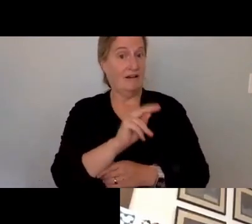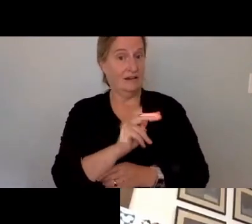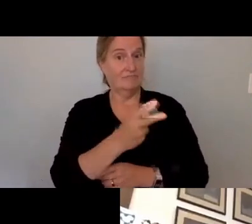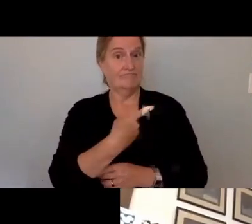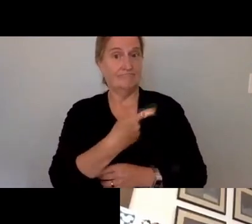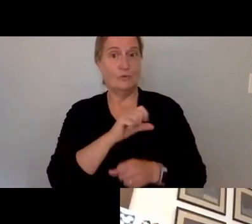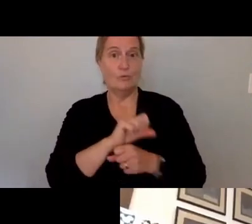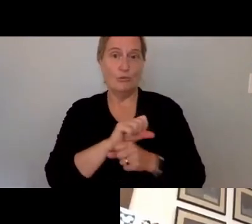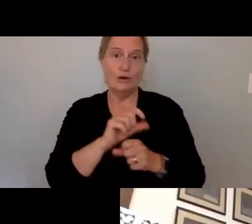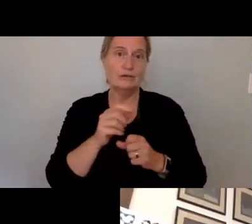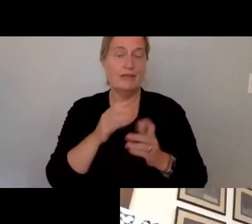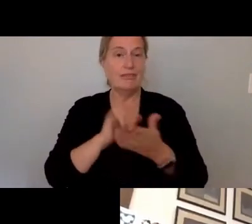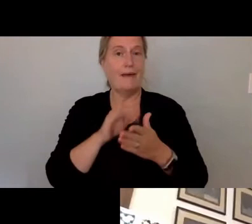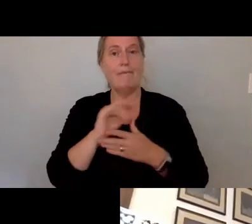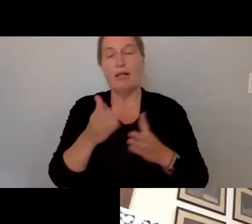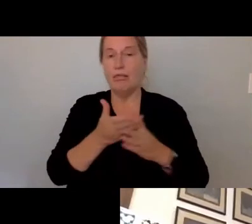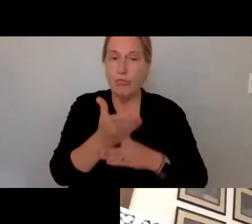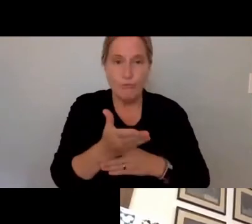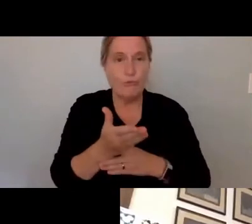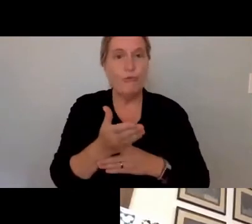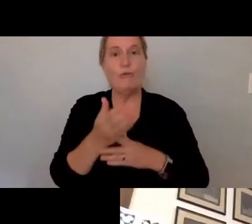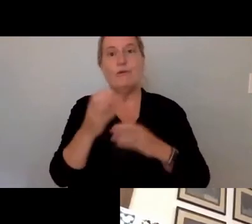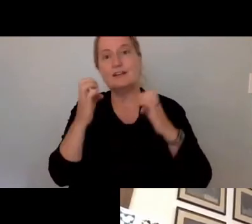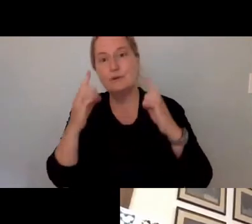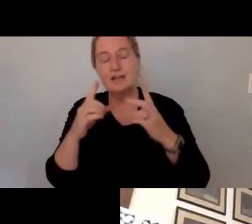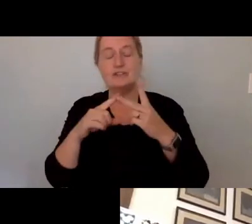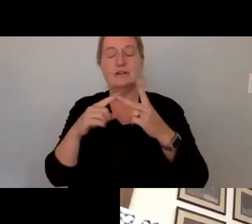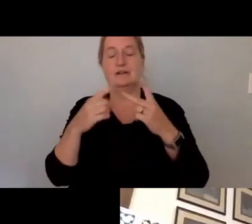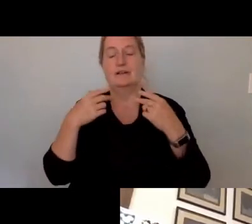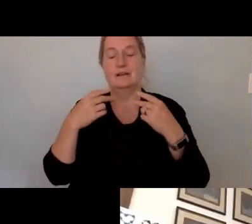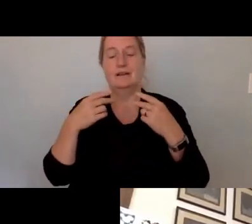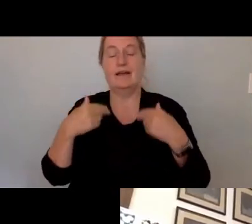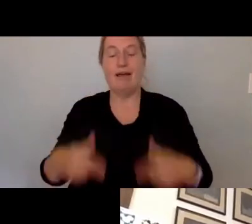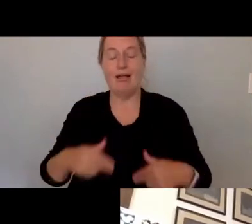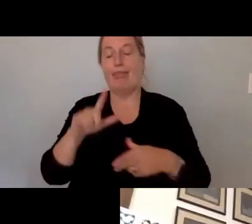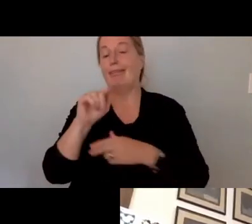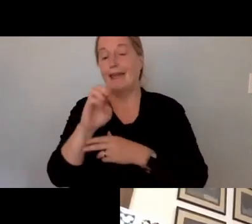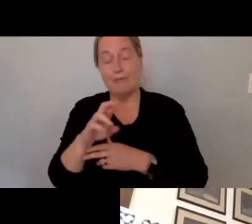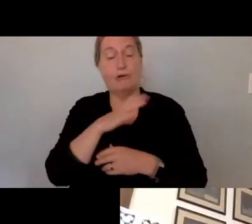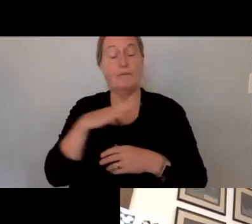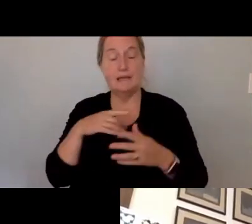Health Education Labor Committee, took it to the floor, and passed it on the